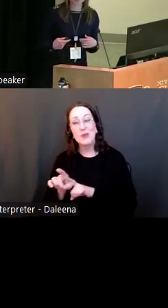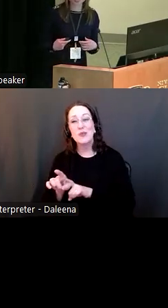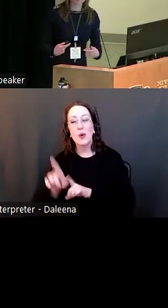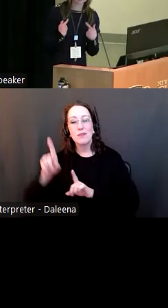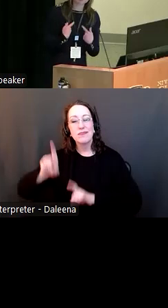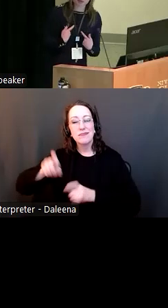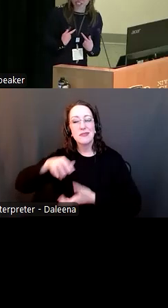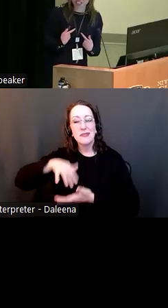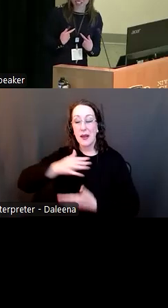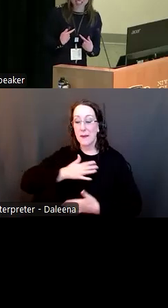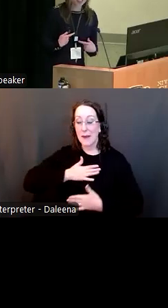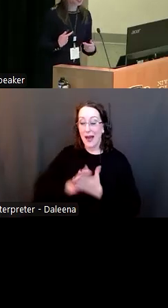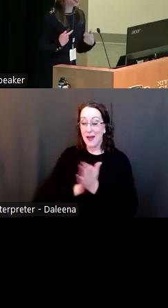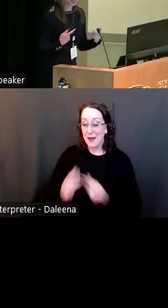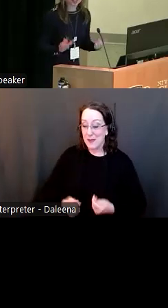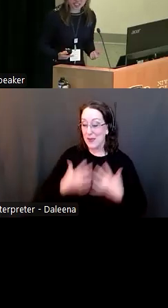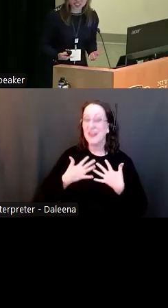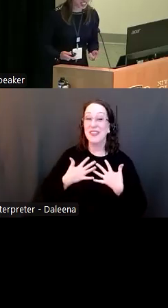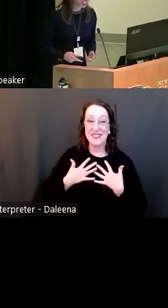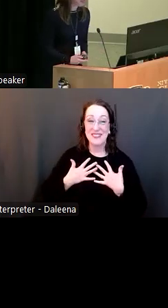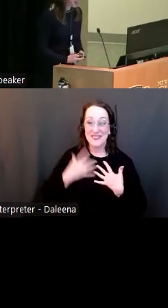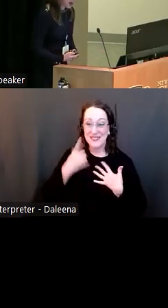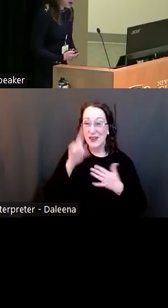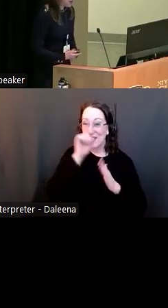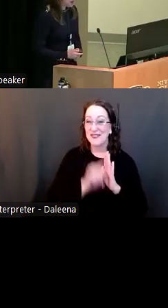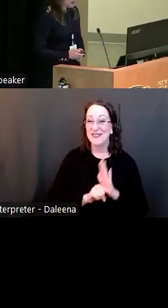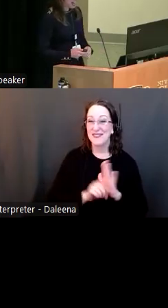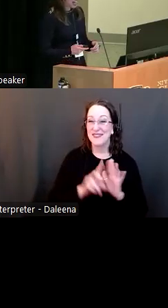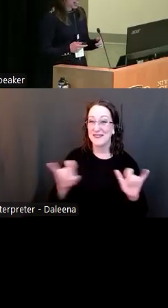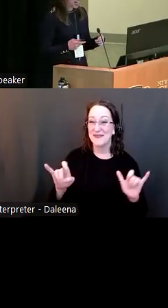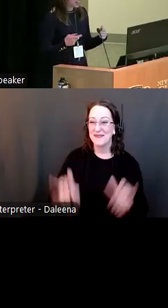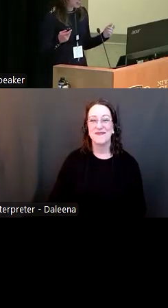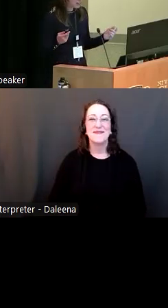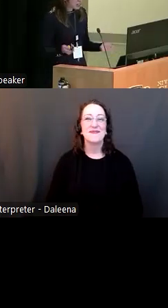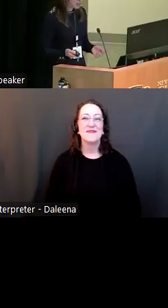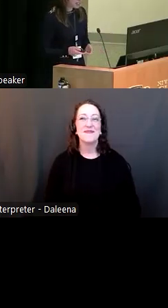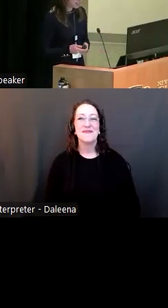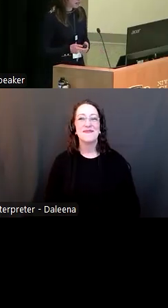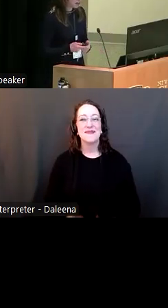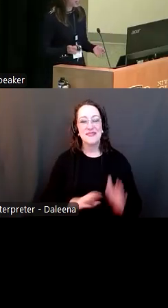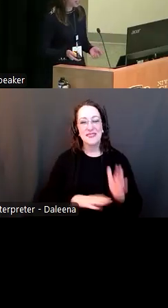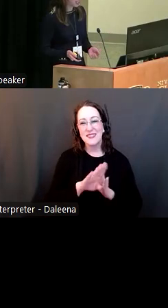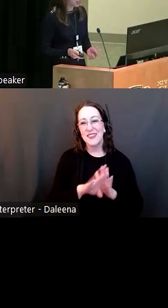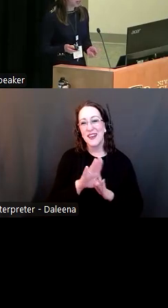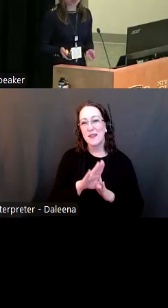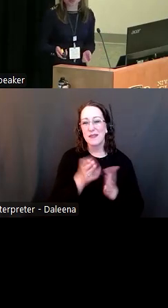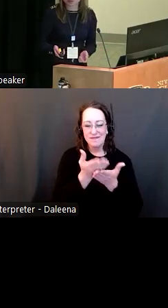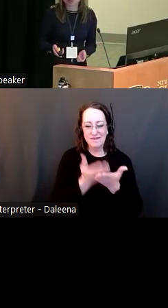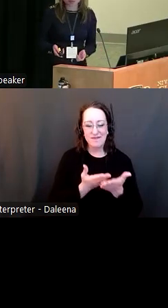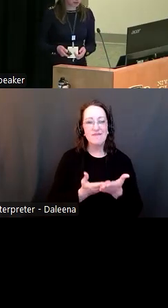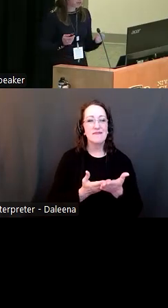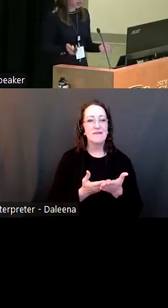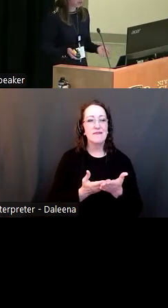and study of my motivation to conduct research. But I developed and validated a